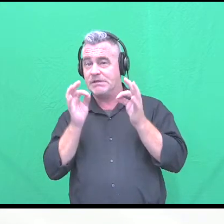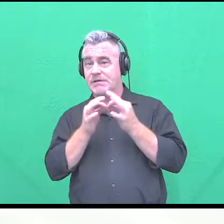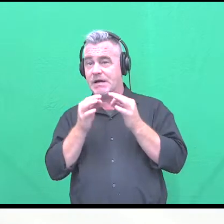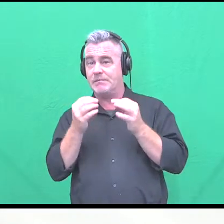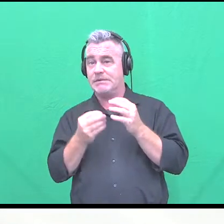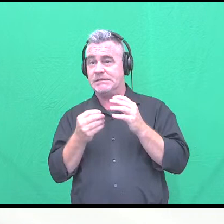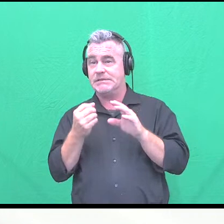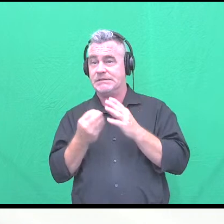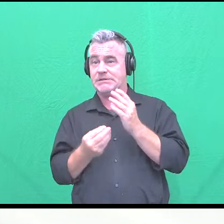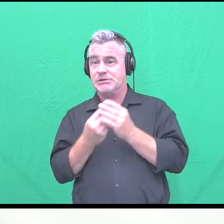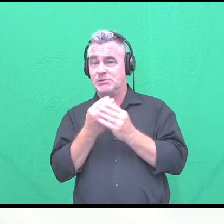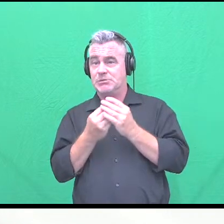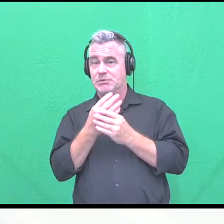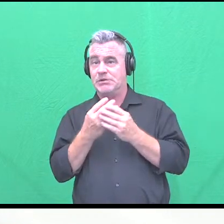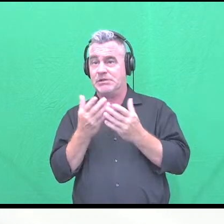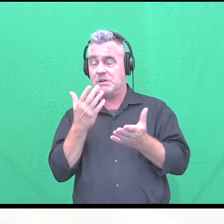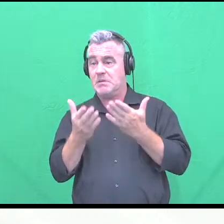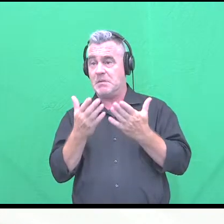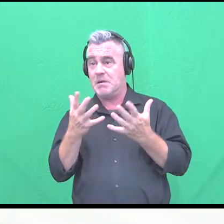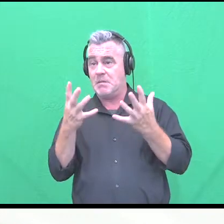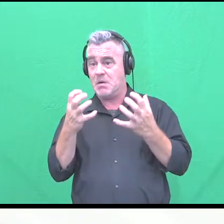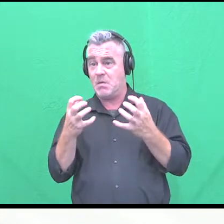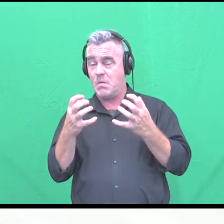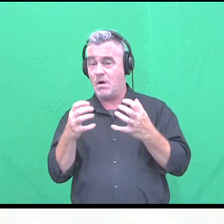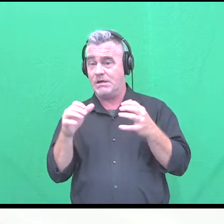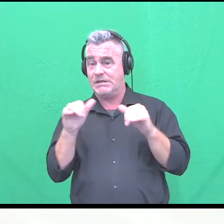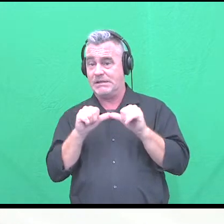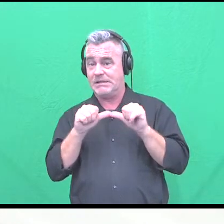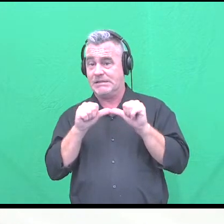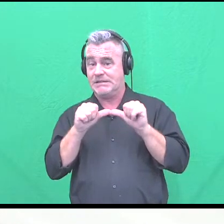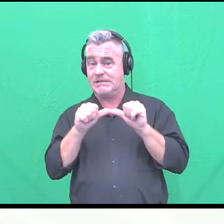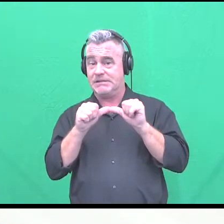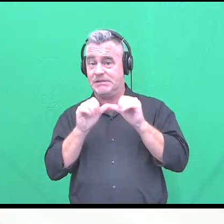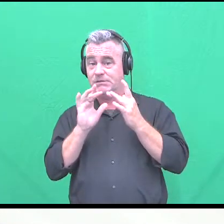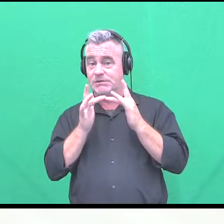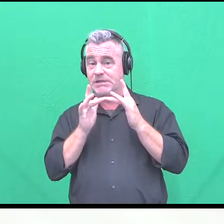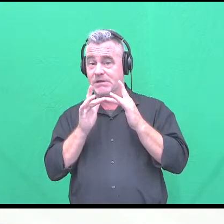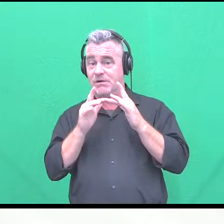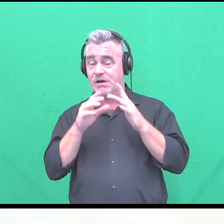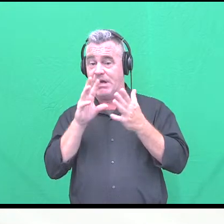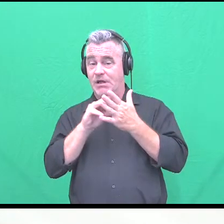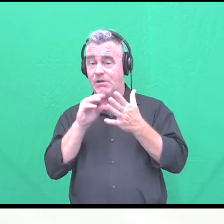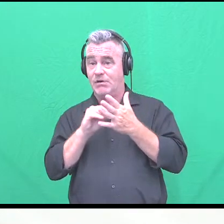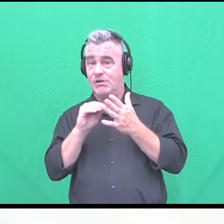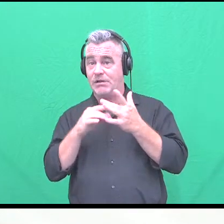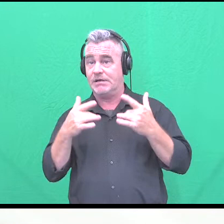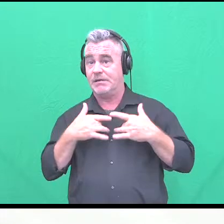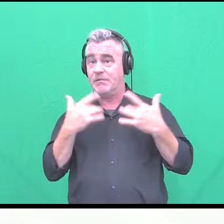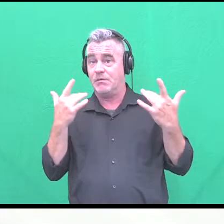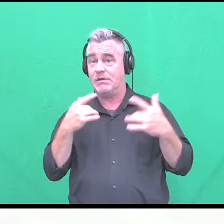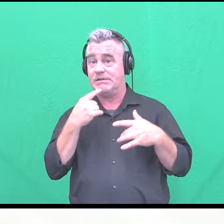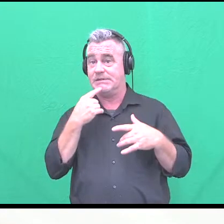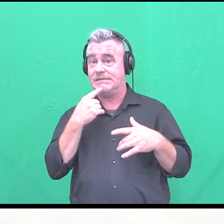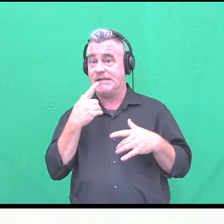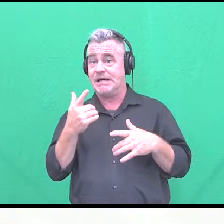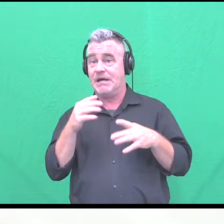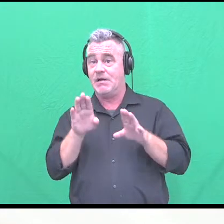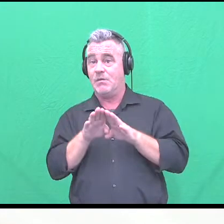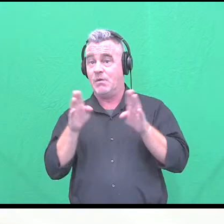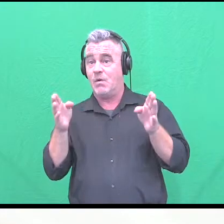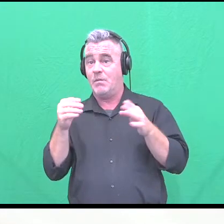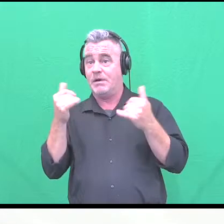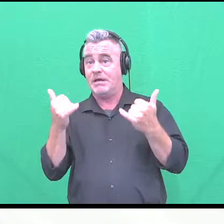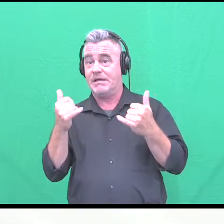thought they would want to stay in a virtual learning environment. And I'm excited to say that we're going to be opening here